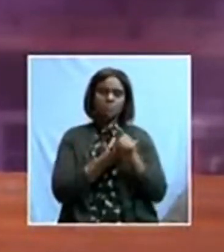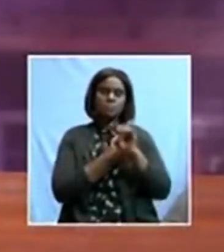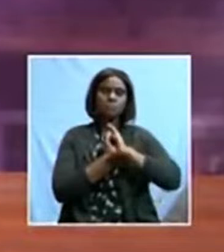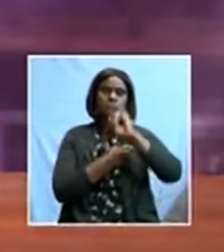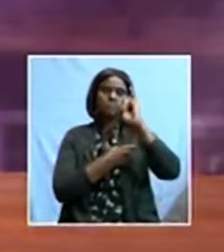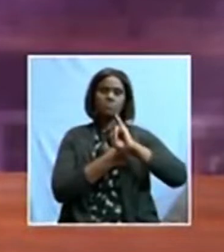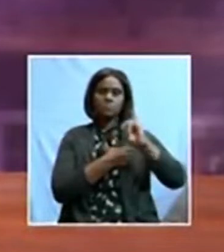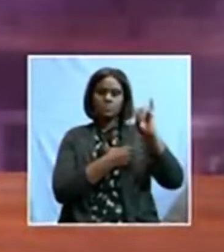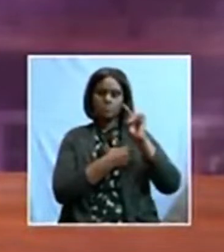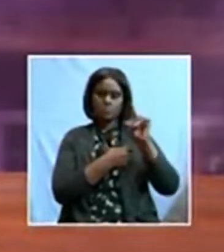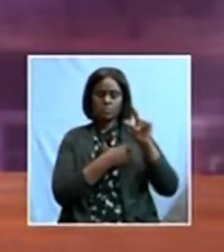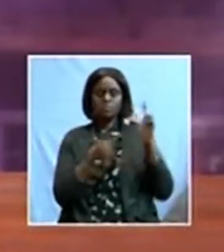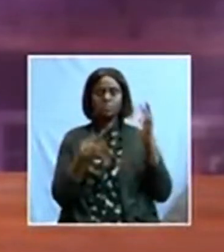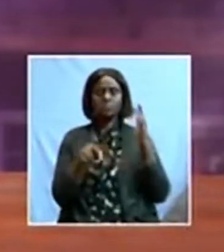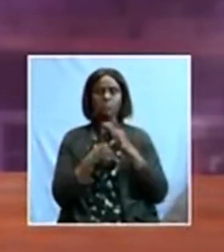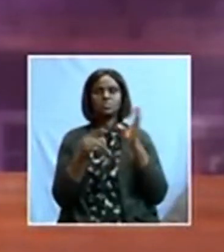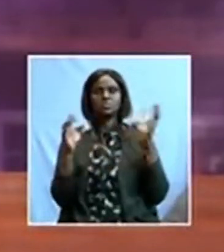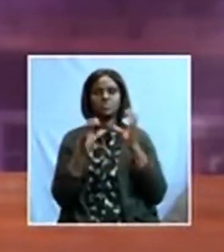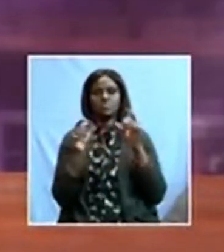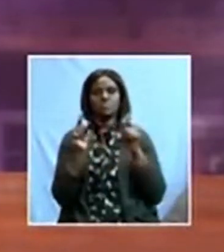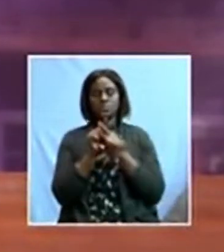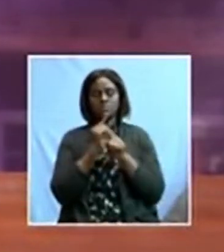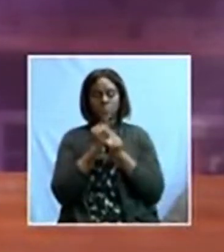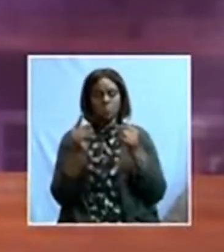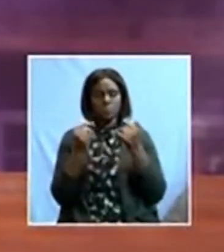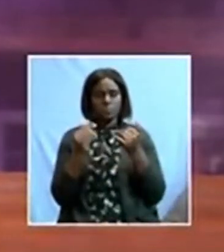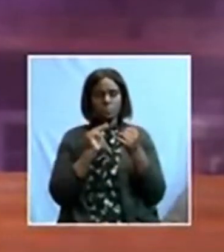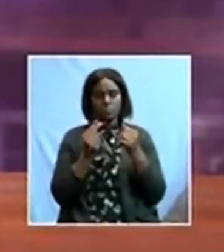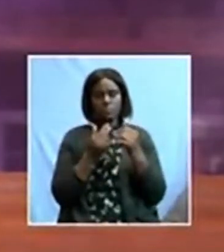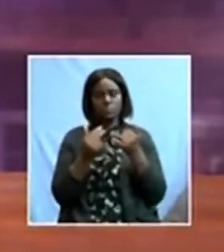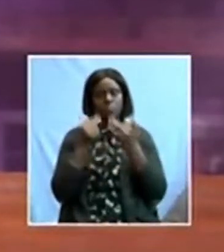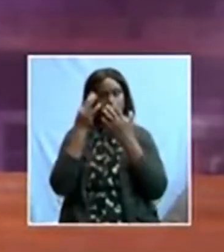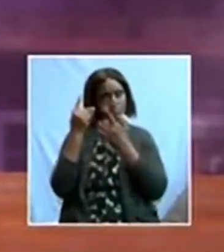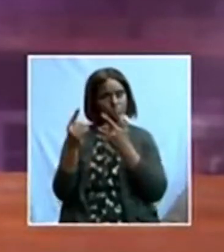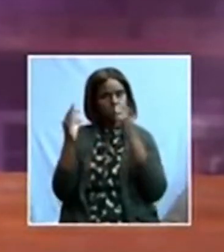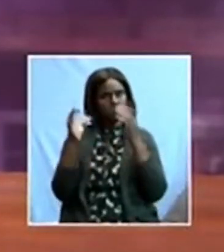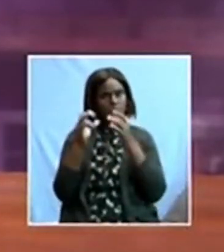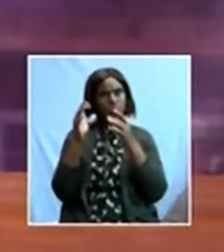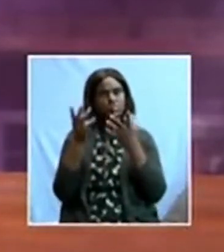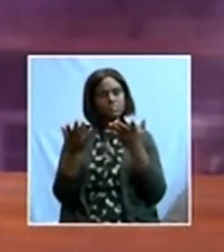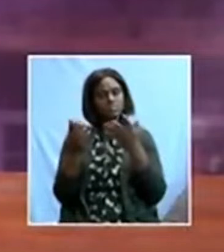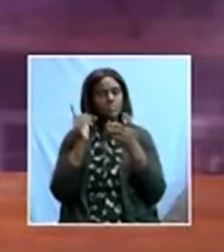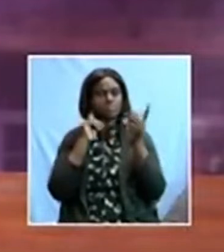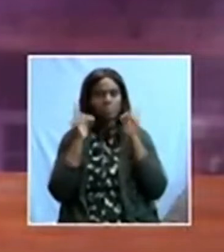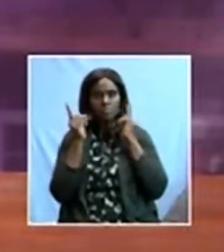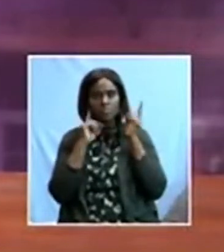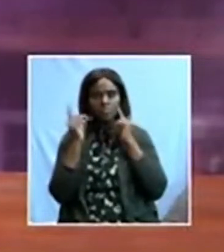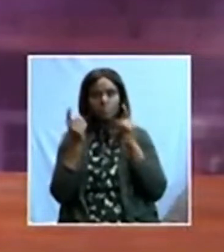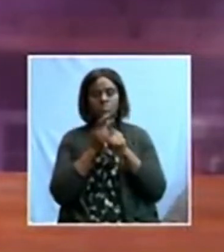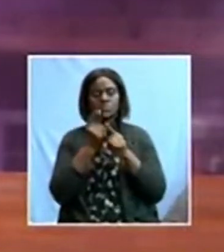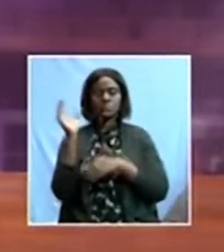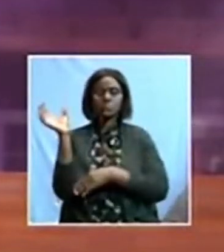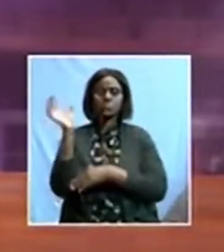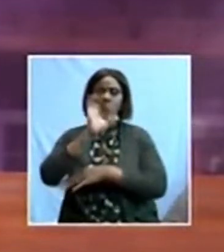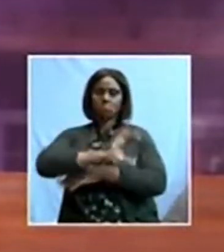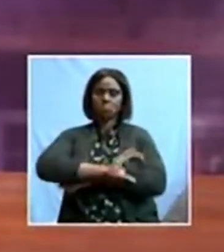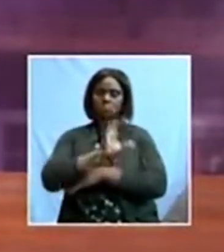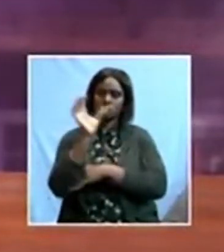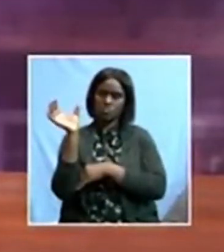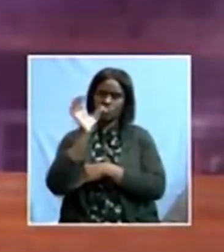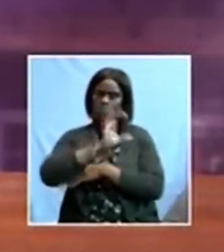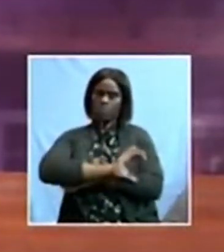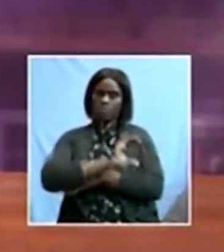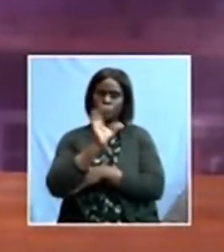Itezhi Town Council, and just now we expect the committee to receive submissions from